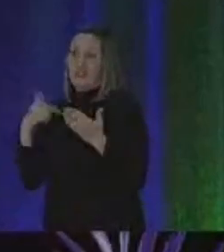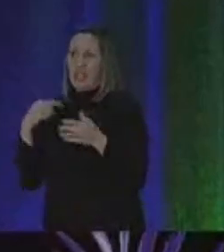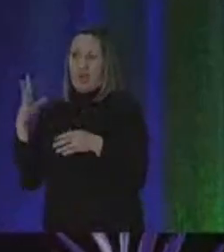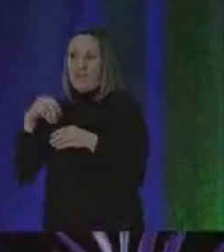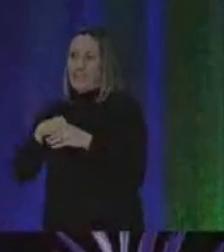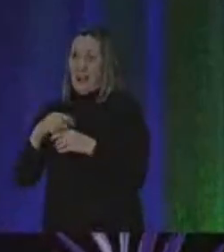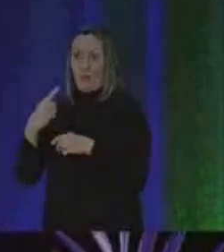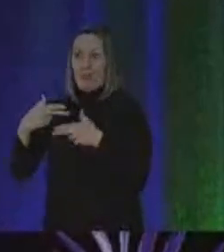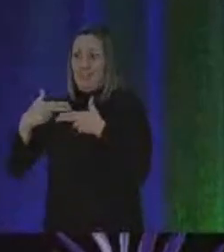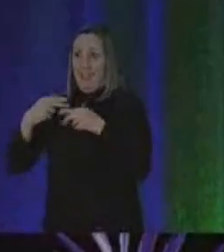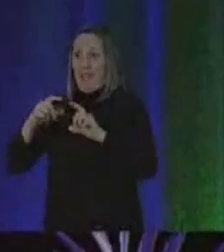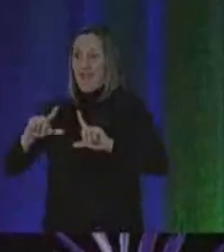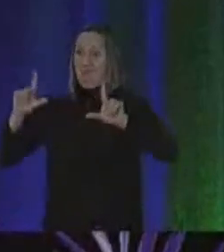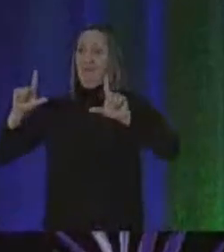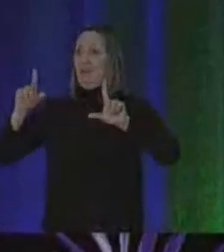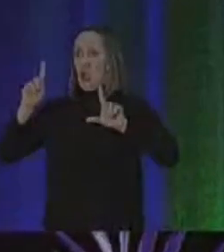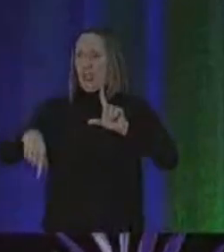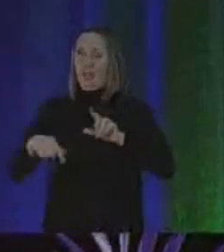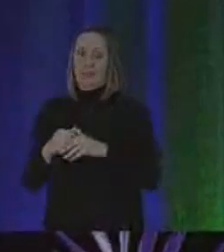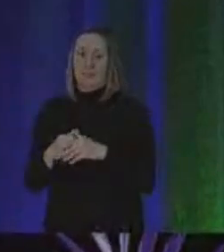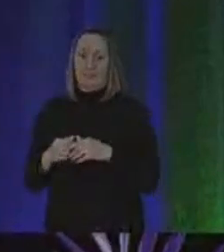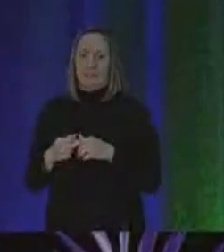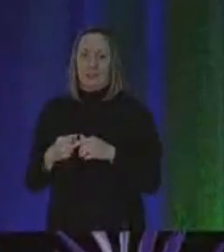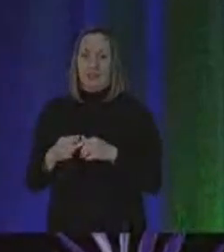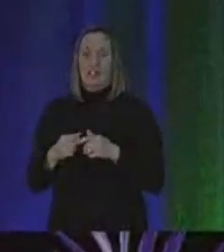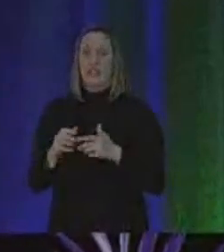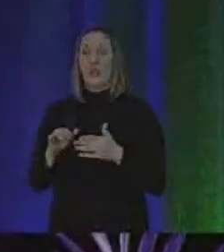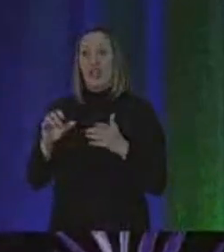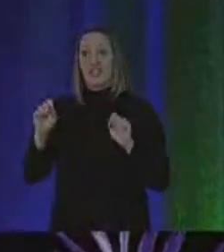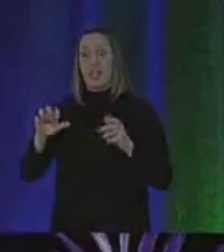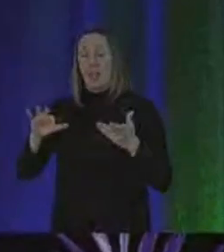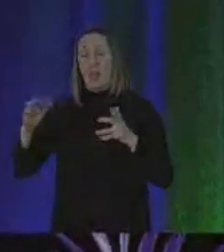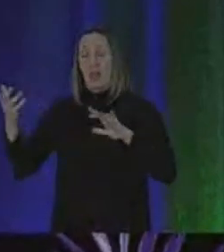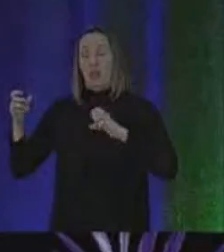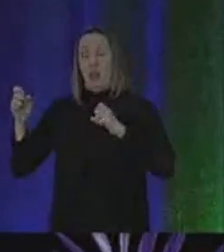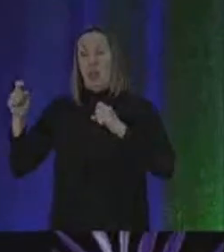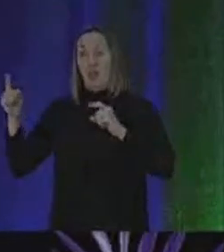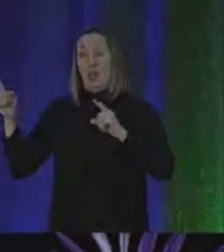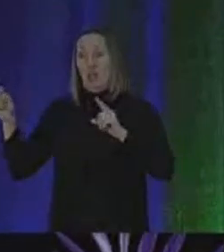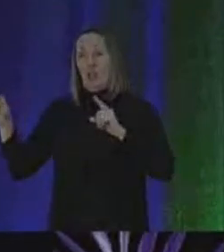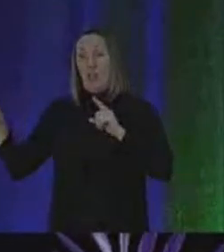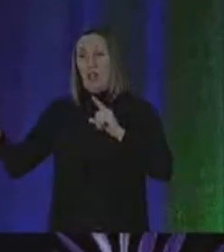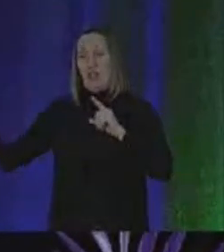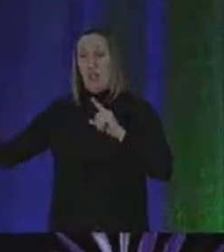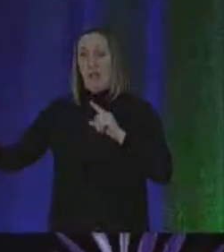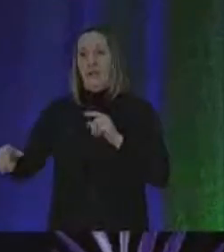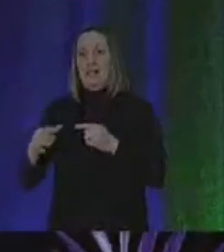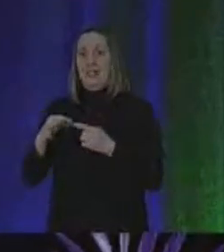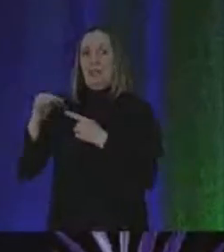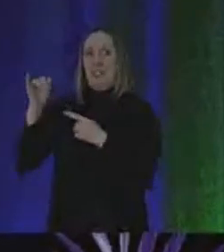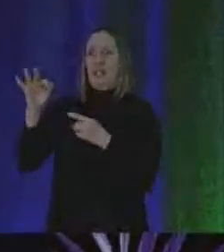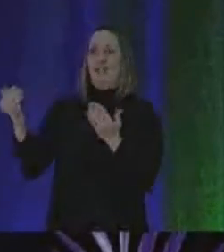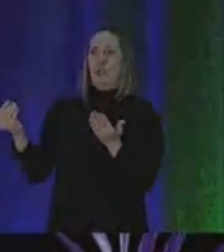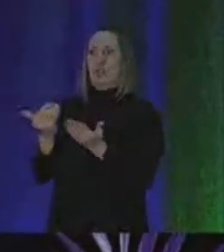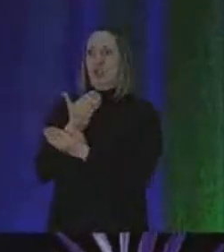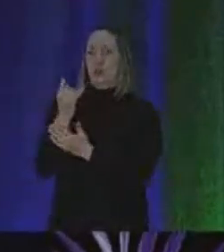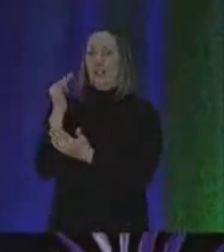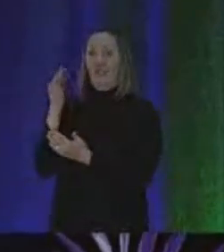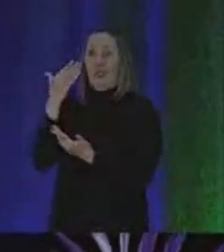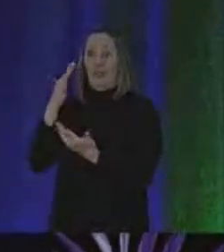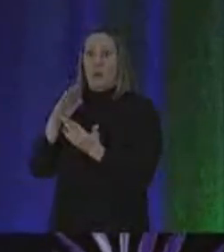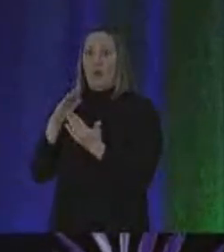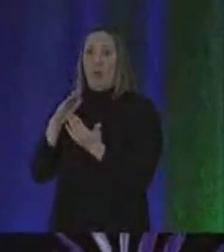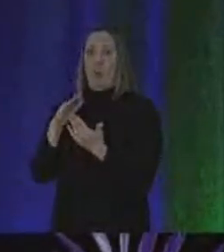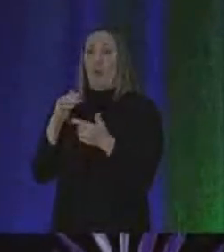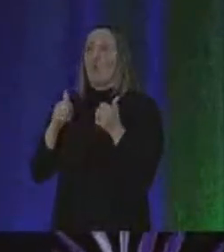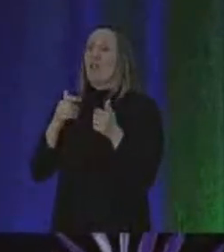slideshow. So yeah, things can get out of hand pretty quickly, especially if you're new and you don't know what services are the best ones